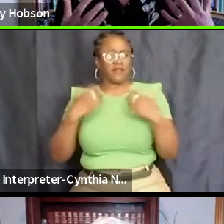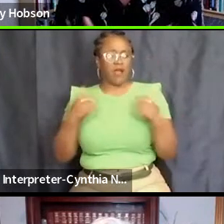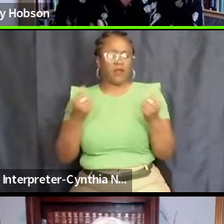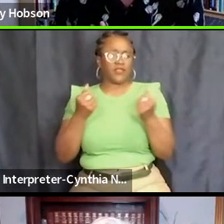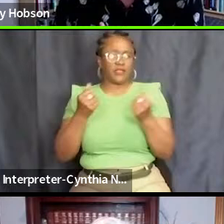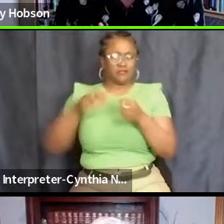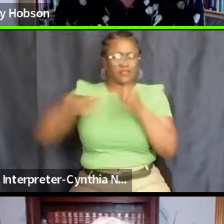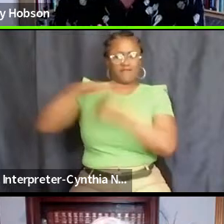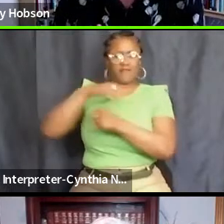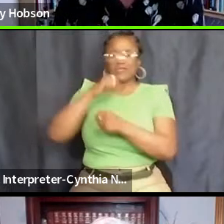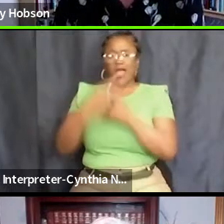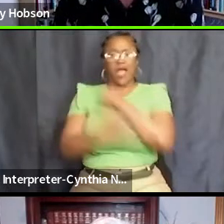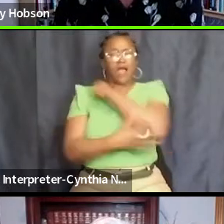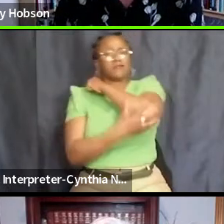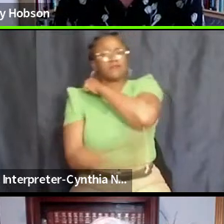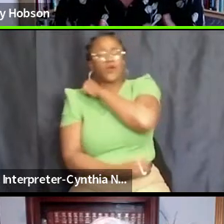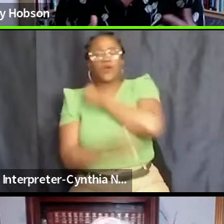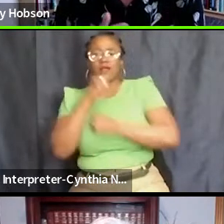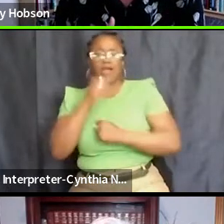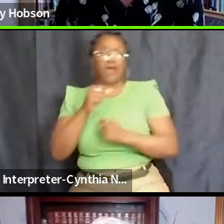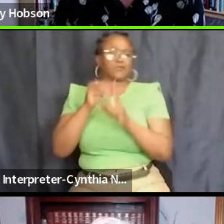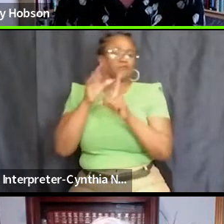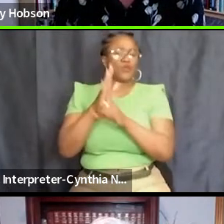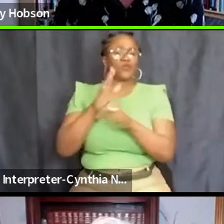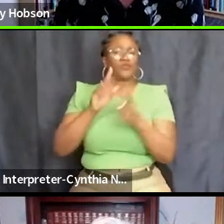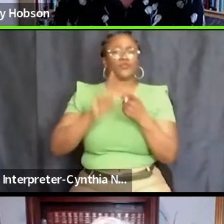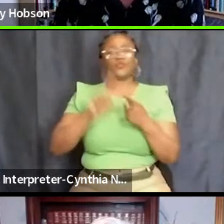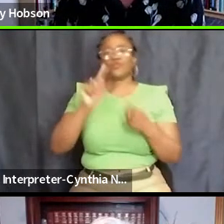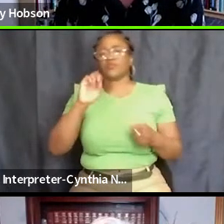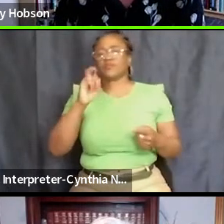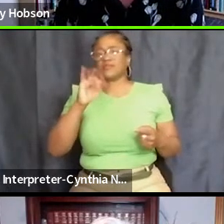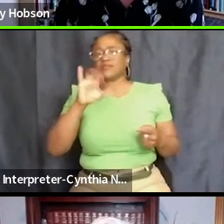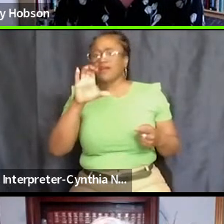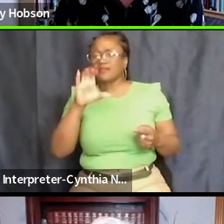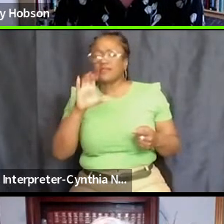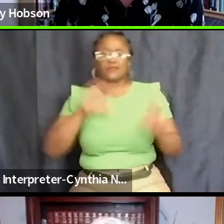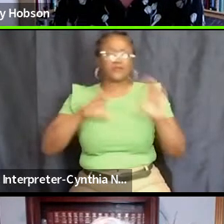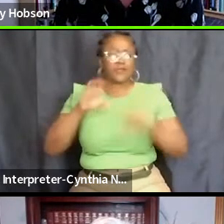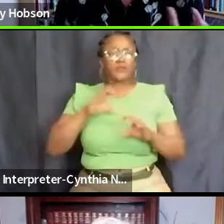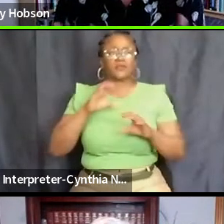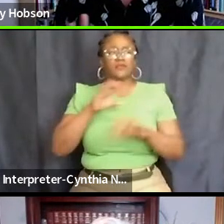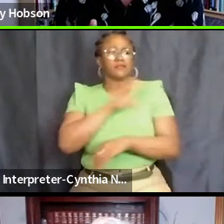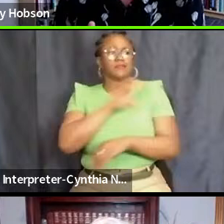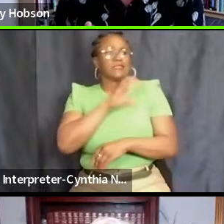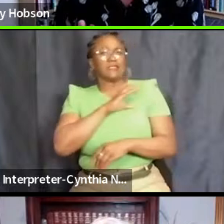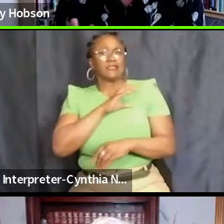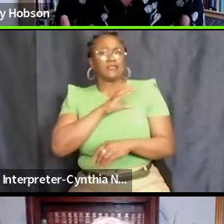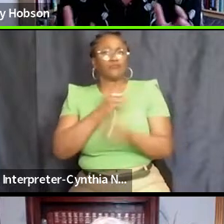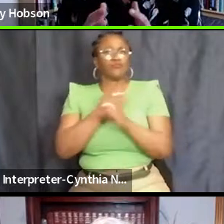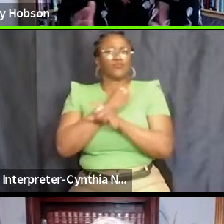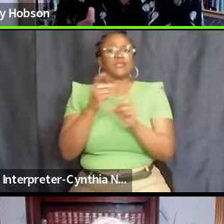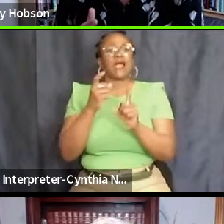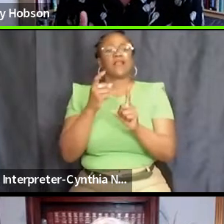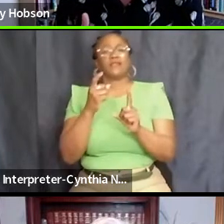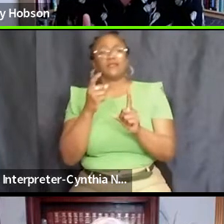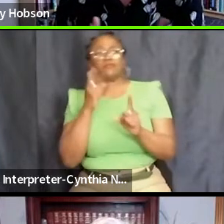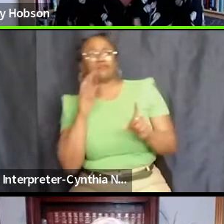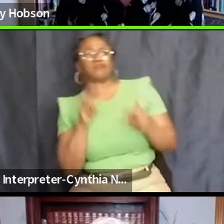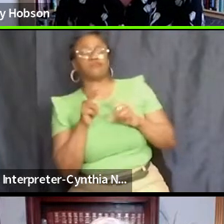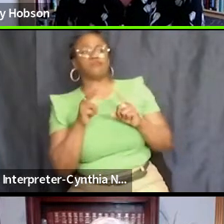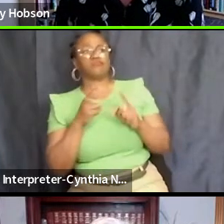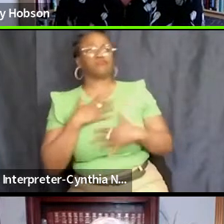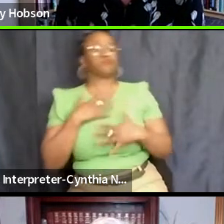poverty, not in exposure to toxics, or fearing police brutality around the corner. So it's a framework that struggles at